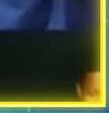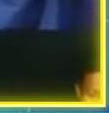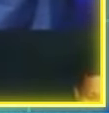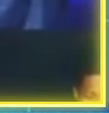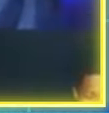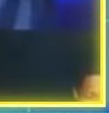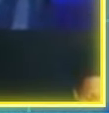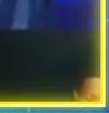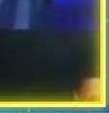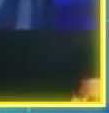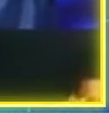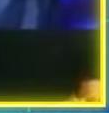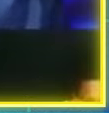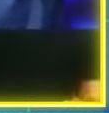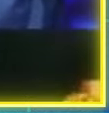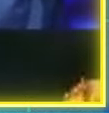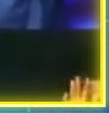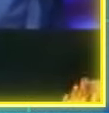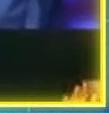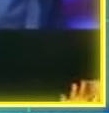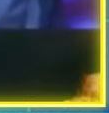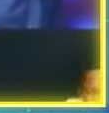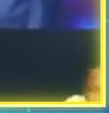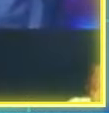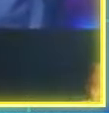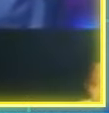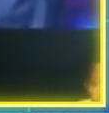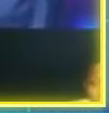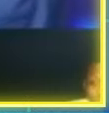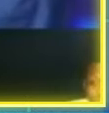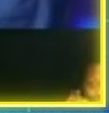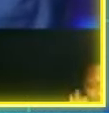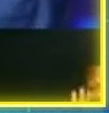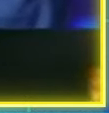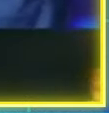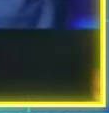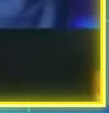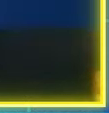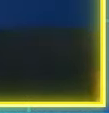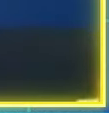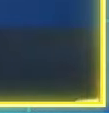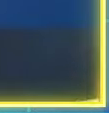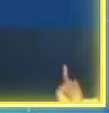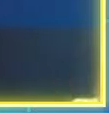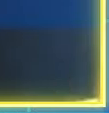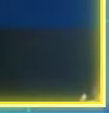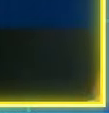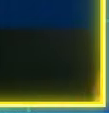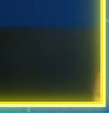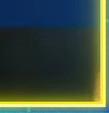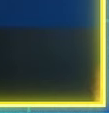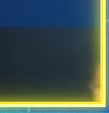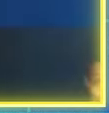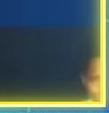Conscience depends largely on the individual's exposure. ahunim ejina nipa no enoma hodo